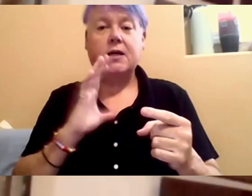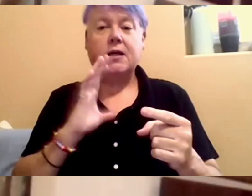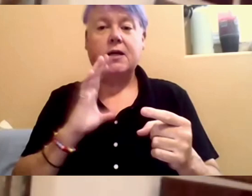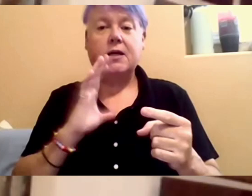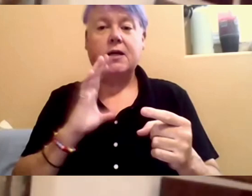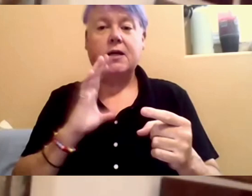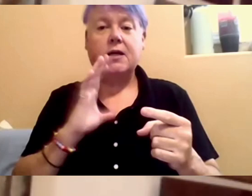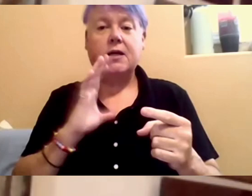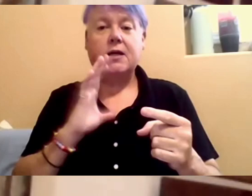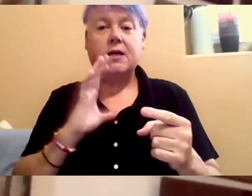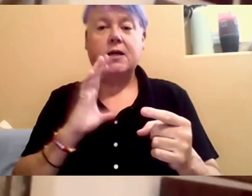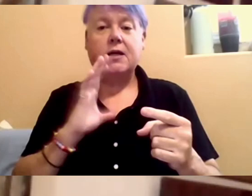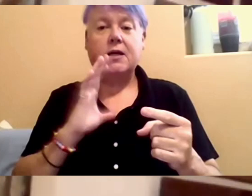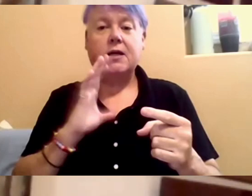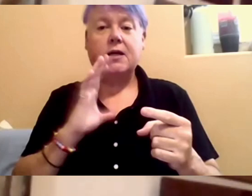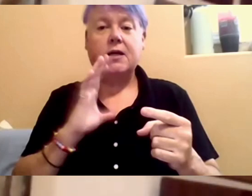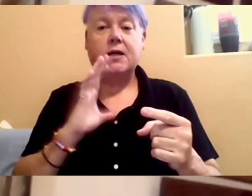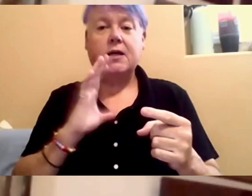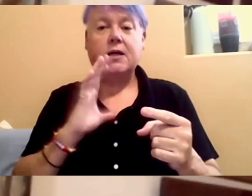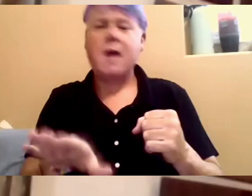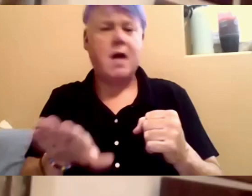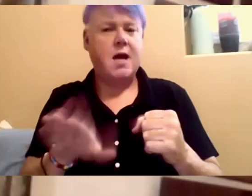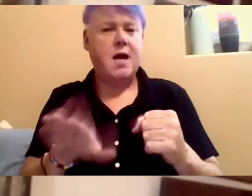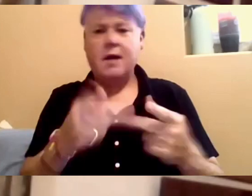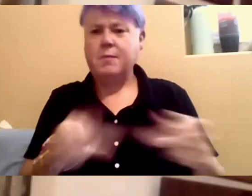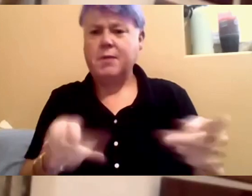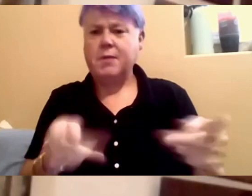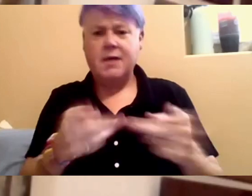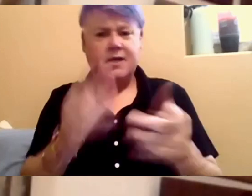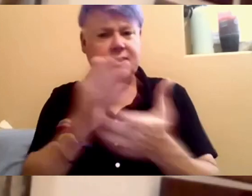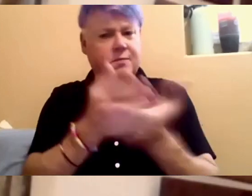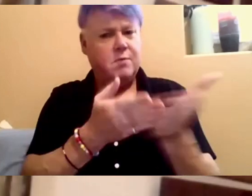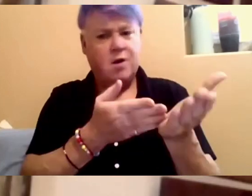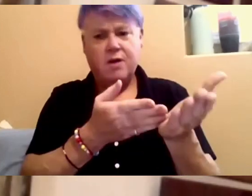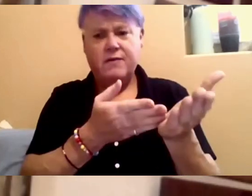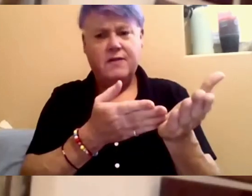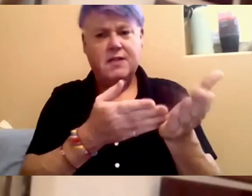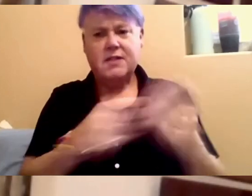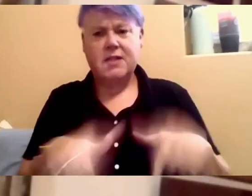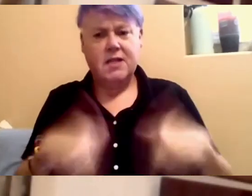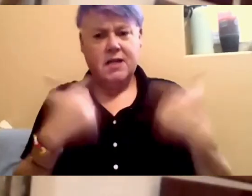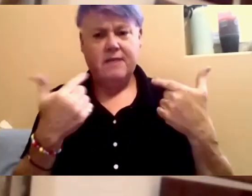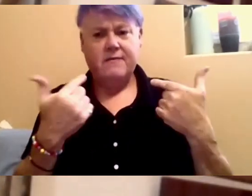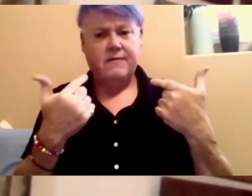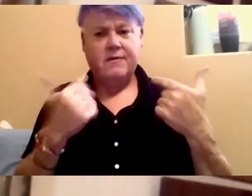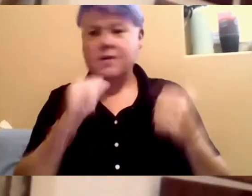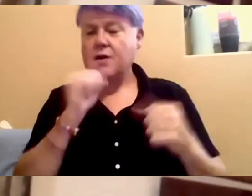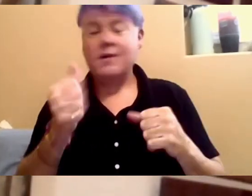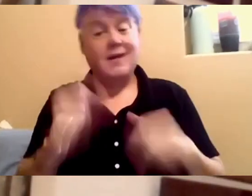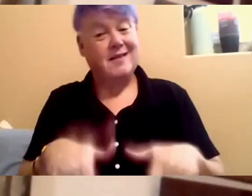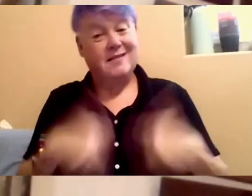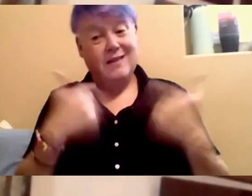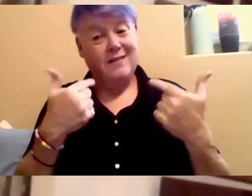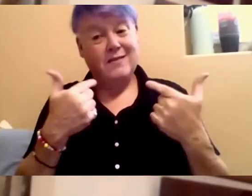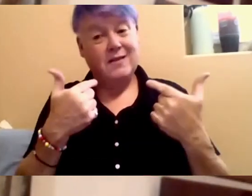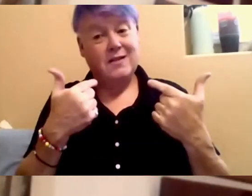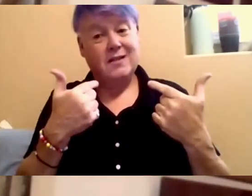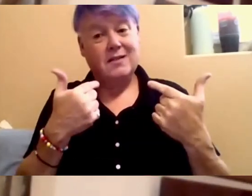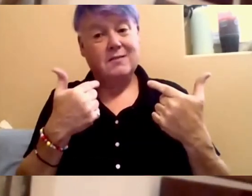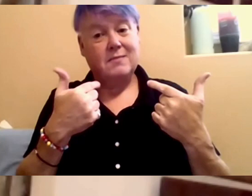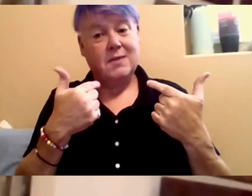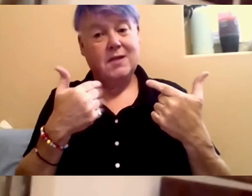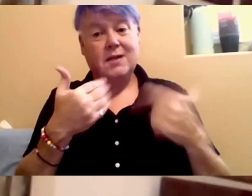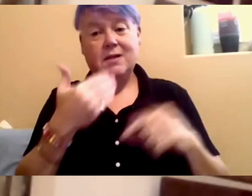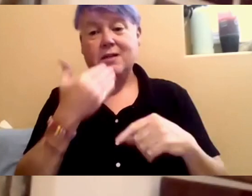and in a very bad part of his life. Not that his life has been a bunch of